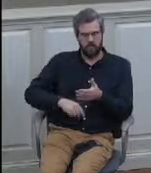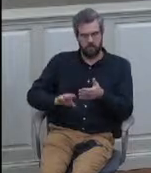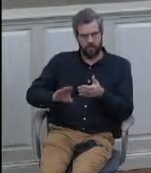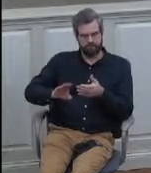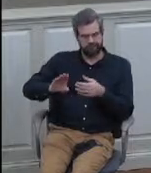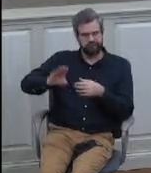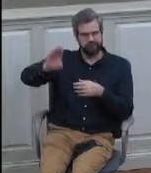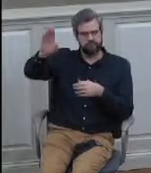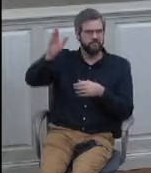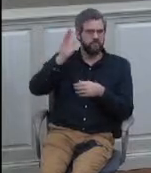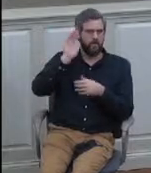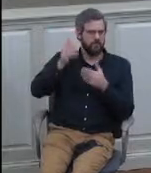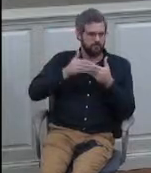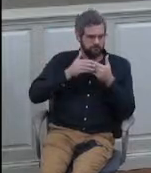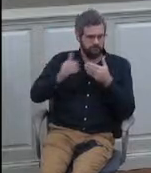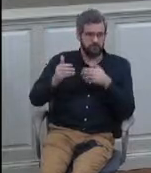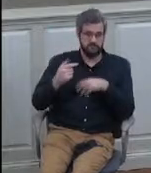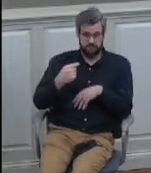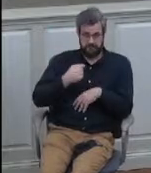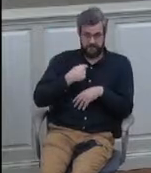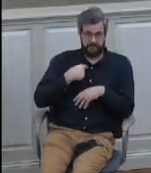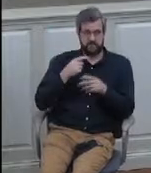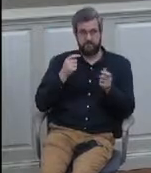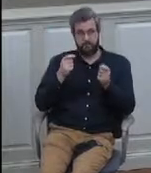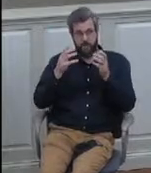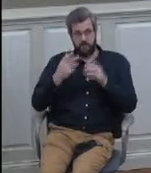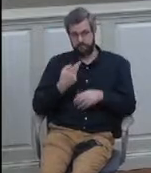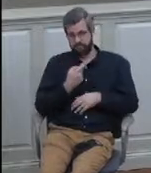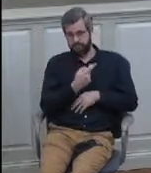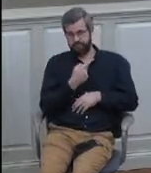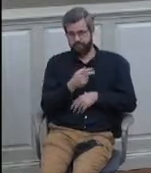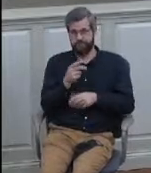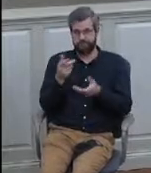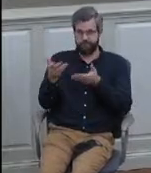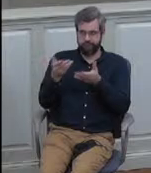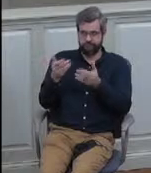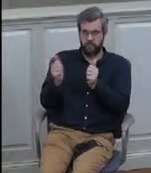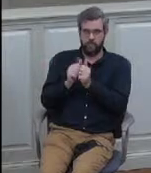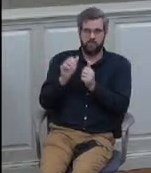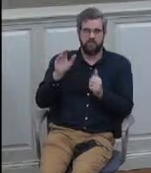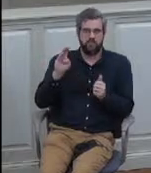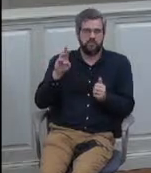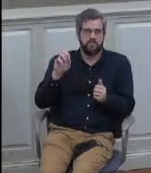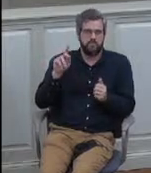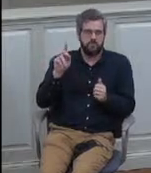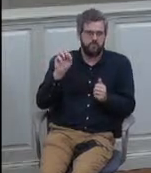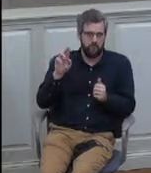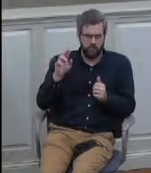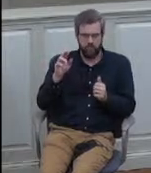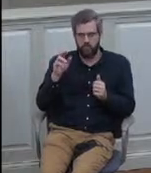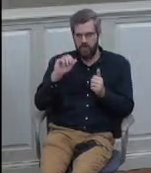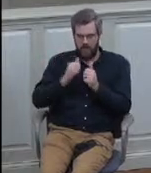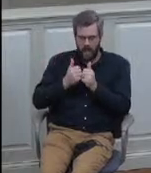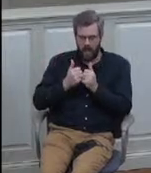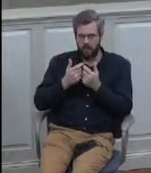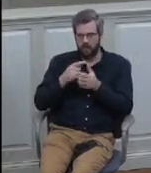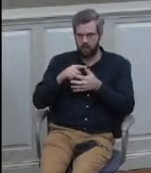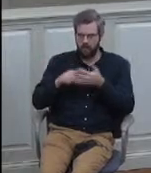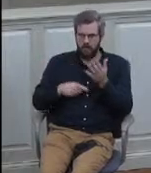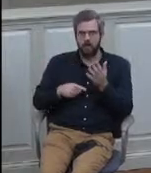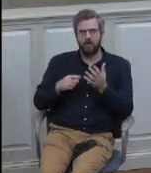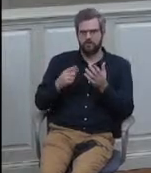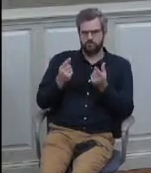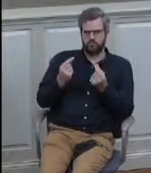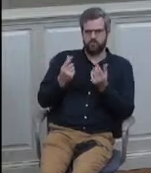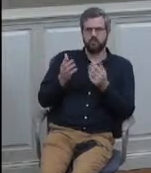healthcare costs. Myself and the city manager have been working with our broker on some strategies and things that we'll be presenting in